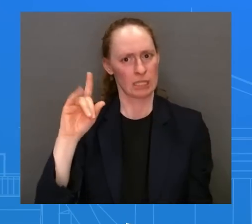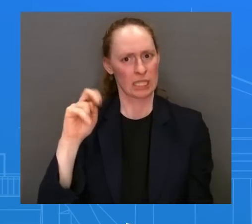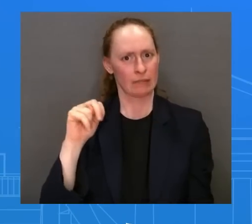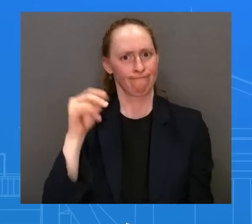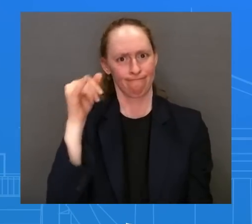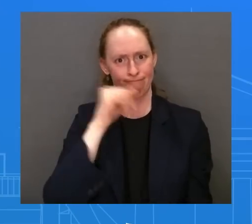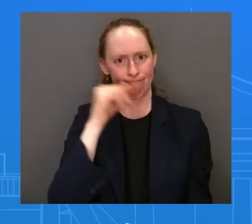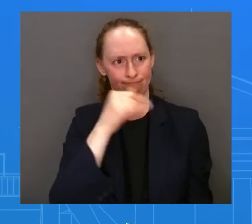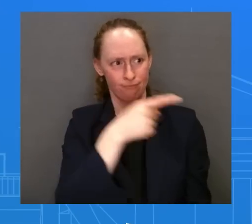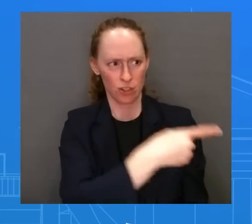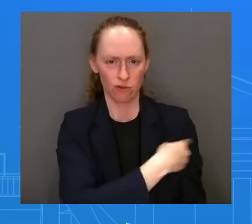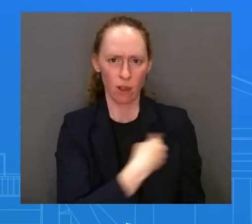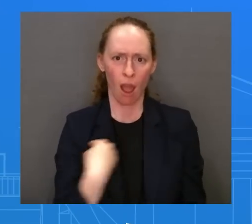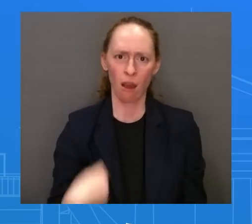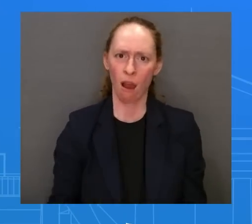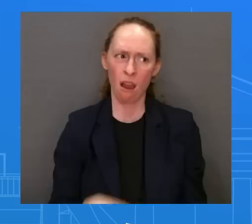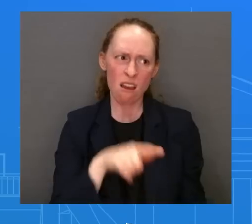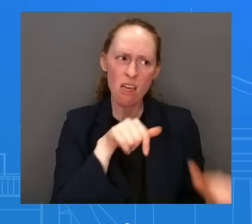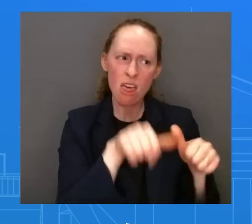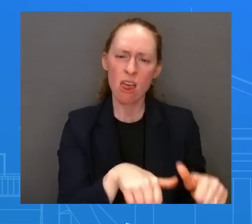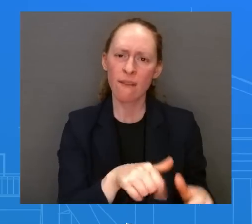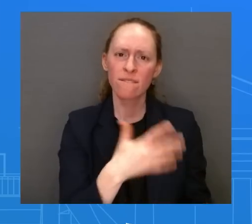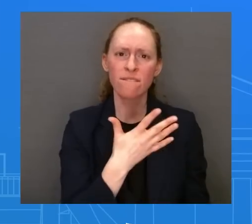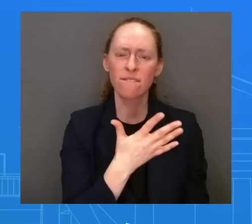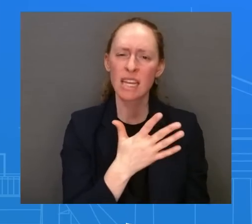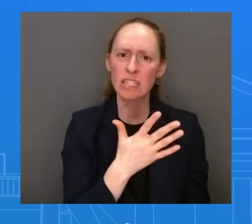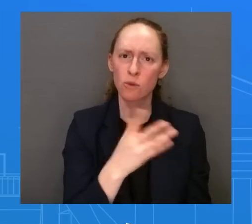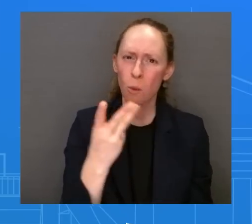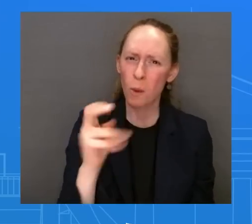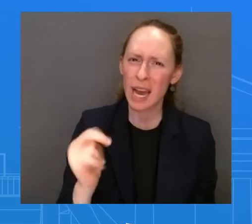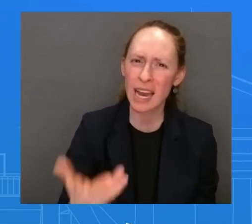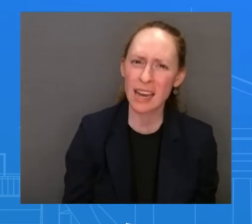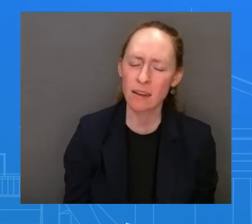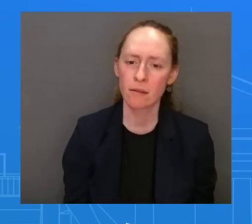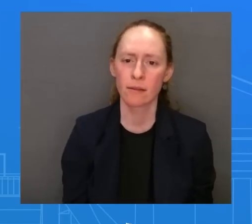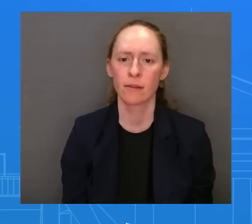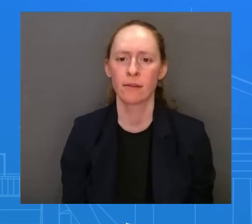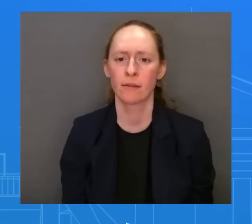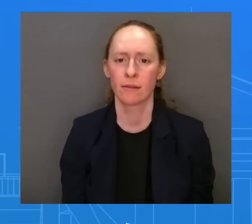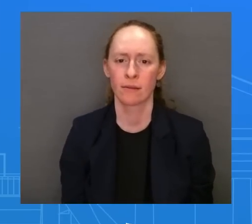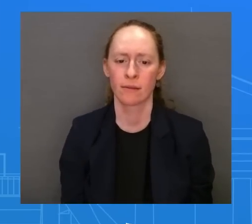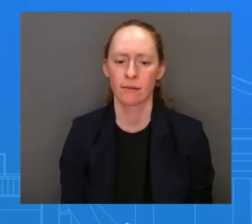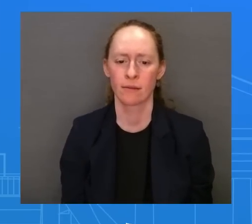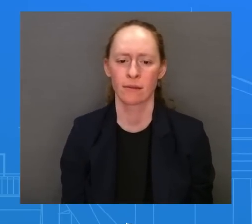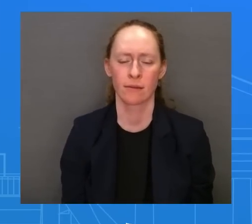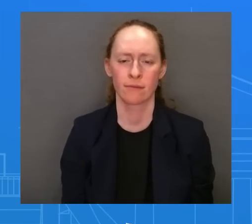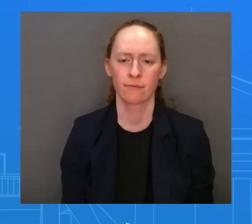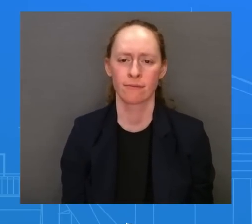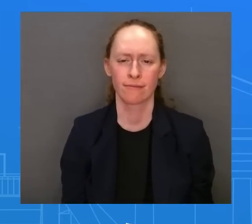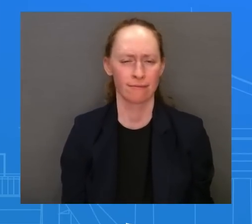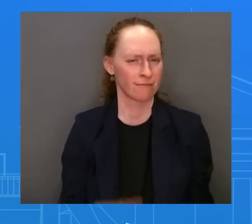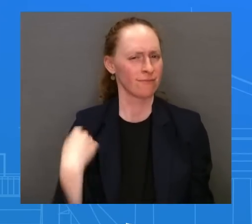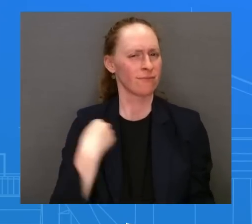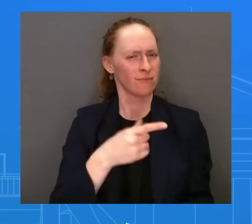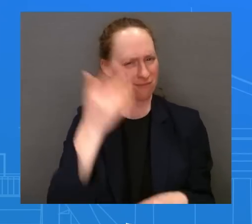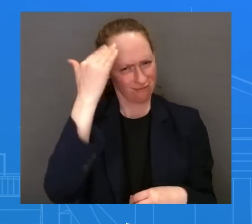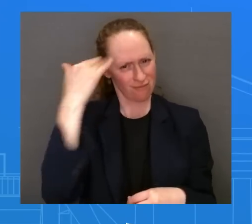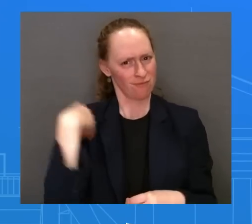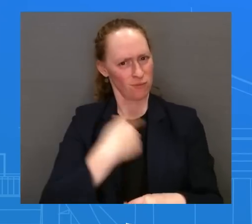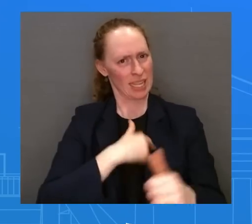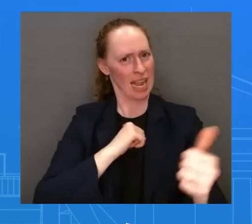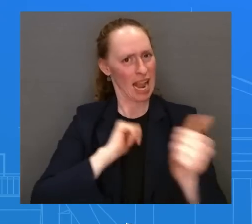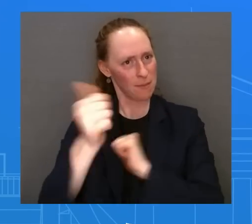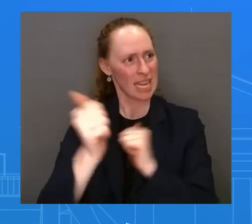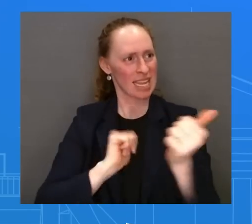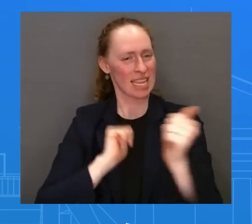China's anti-us I know we're in a strategic competition with China and we have made it clear to Chinese officials that we don't think this is